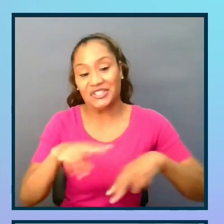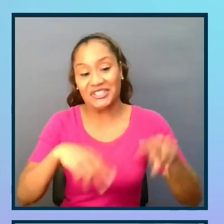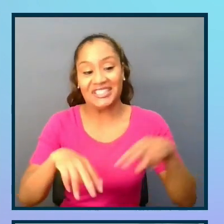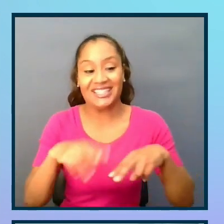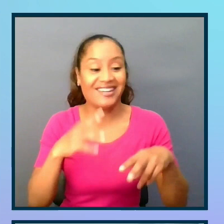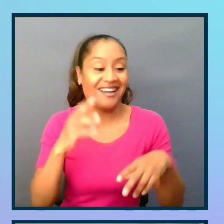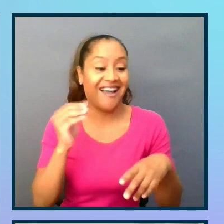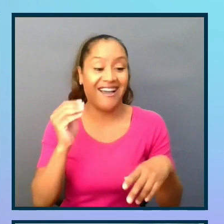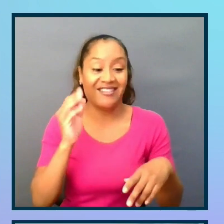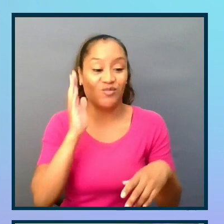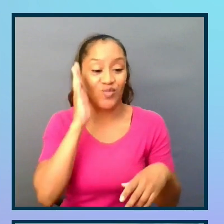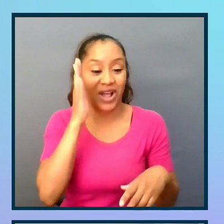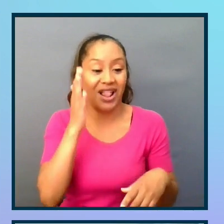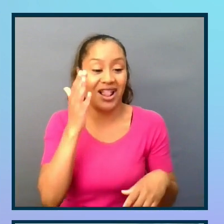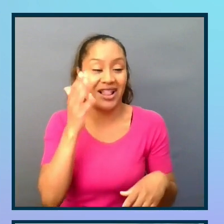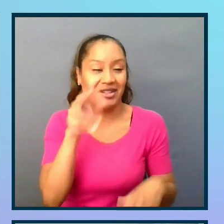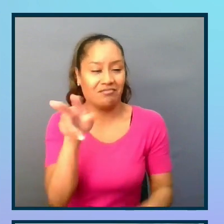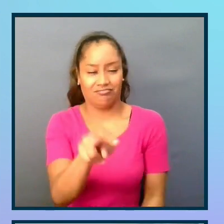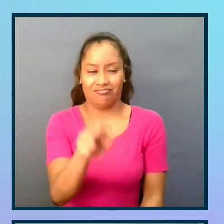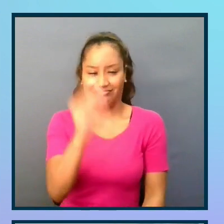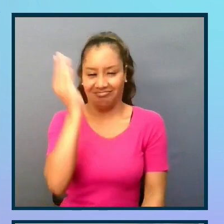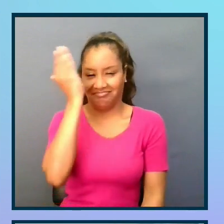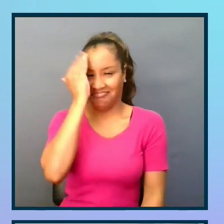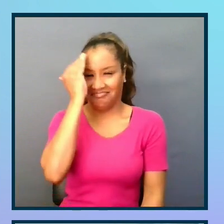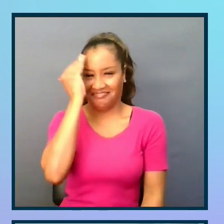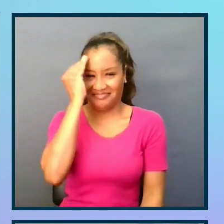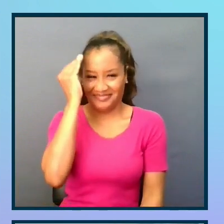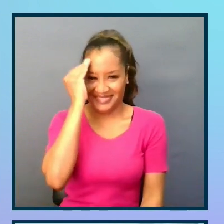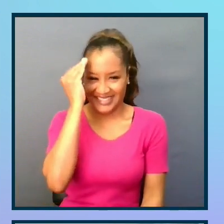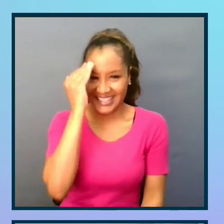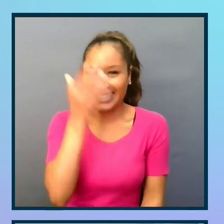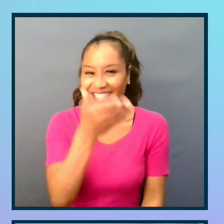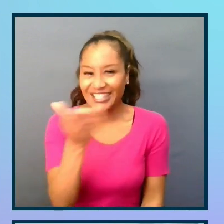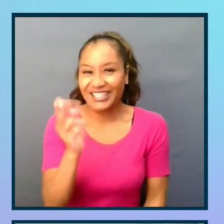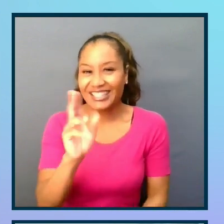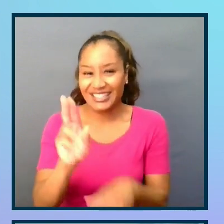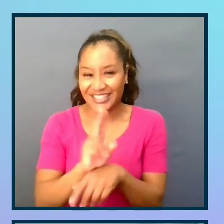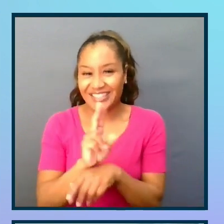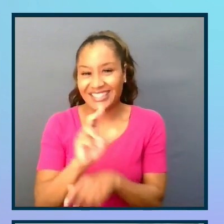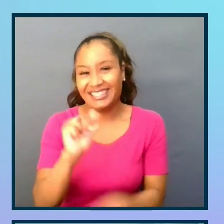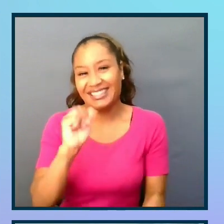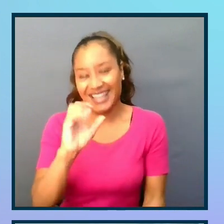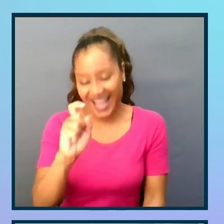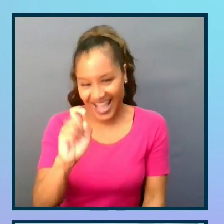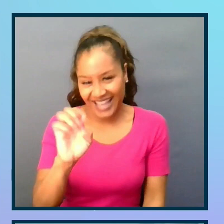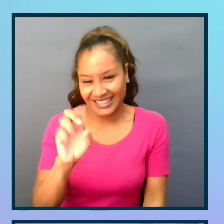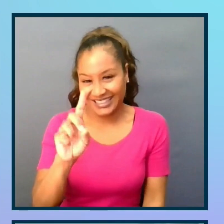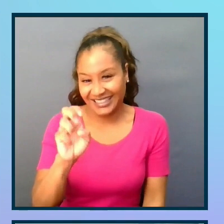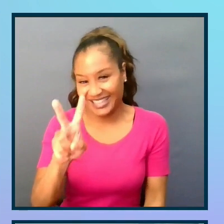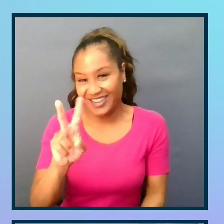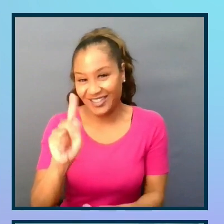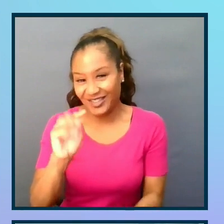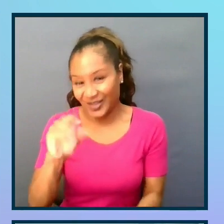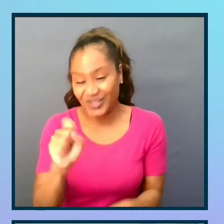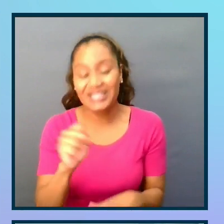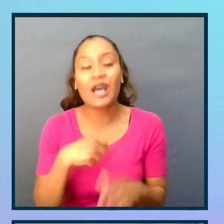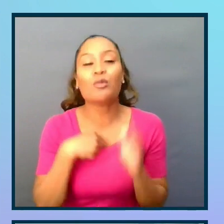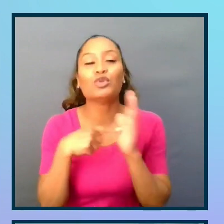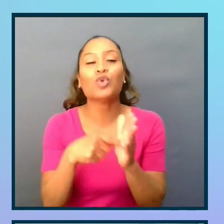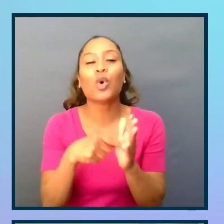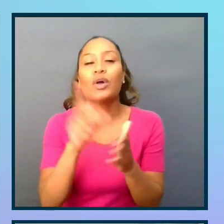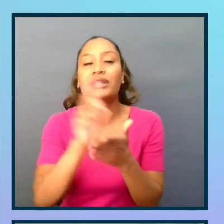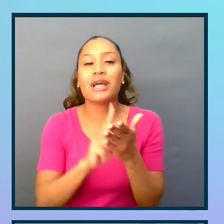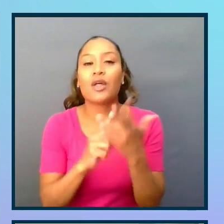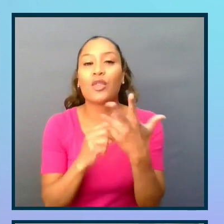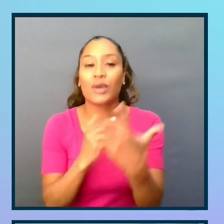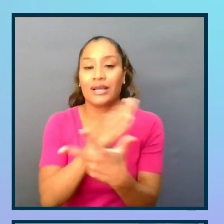is going to look maybe familiar to some people who've used AxDev tools. And we're going to take that design through those 3 touch points,